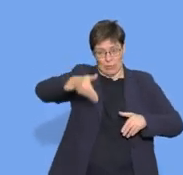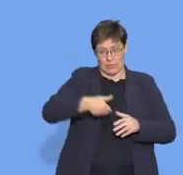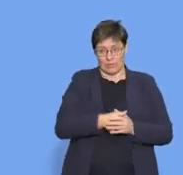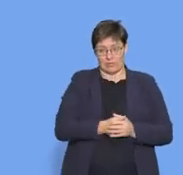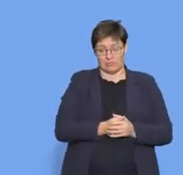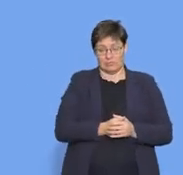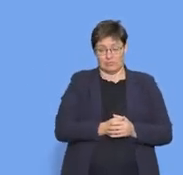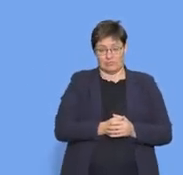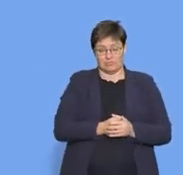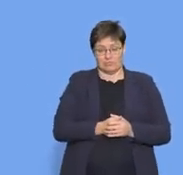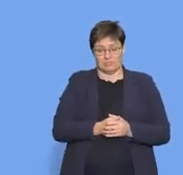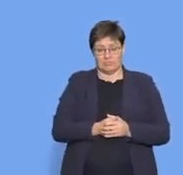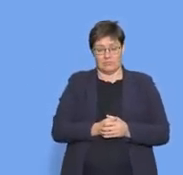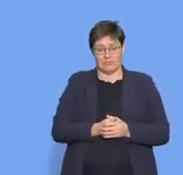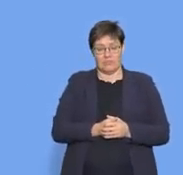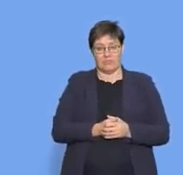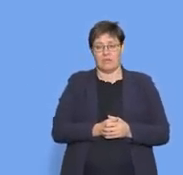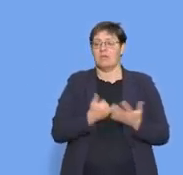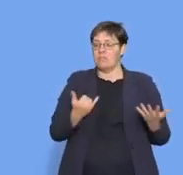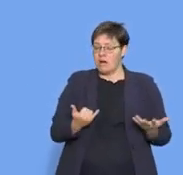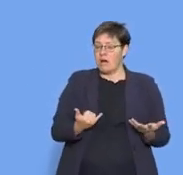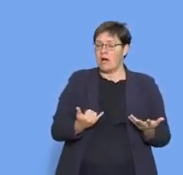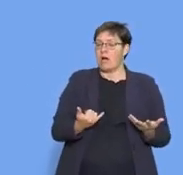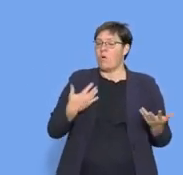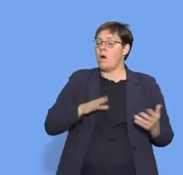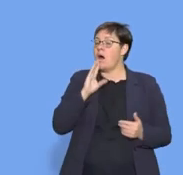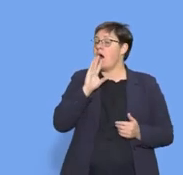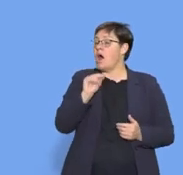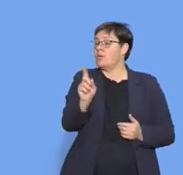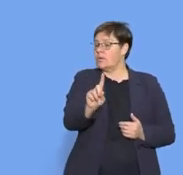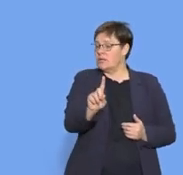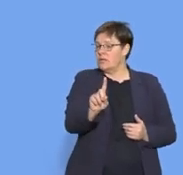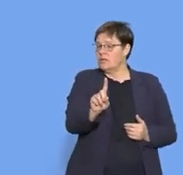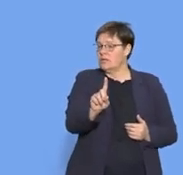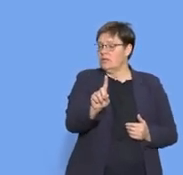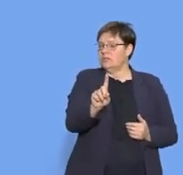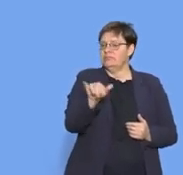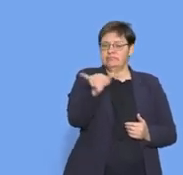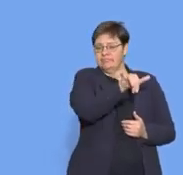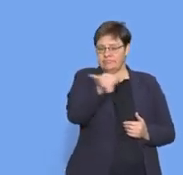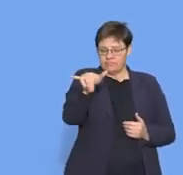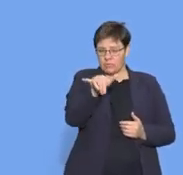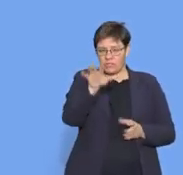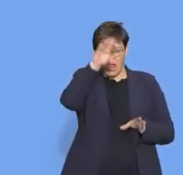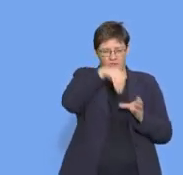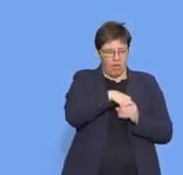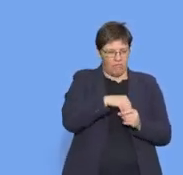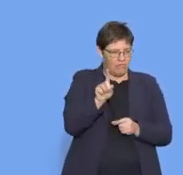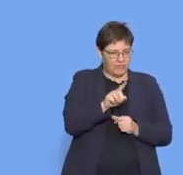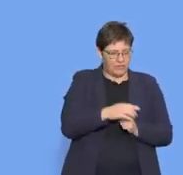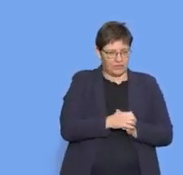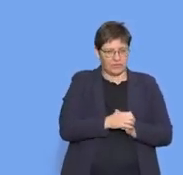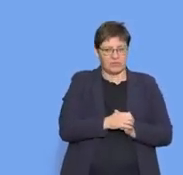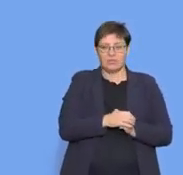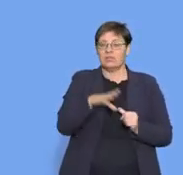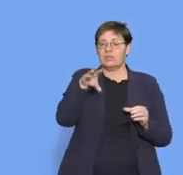not present in the surface area of the prism. Now what I do want to ask you is, which dimensions does